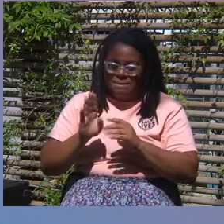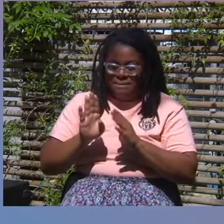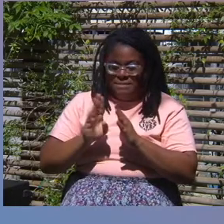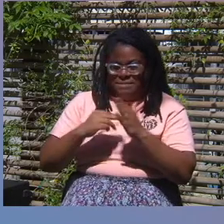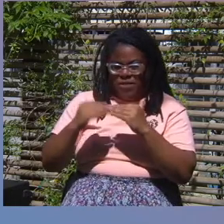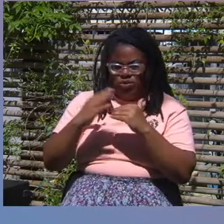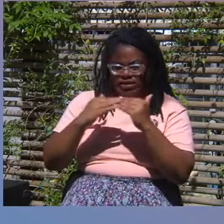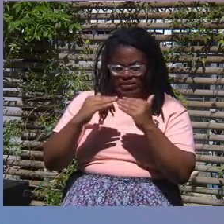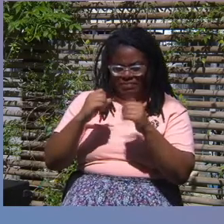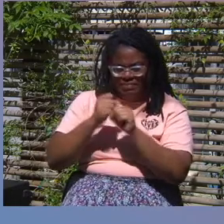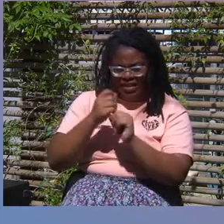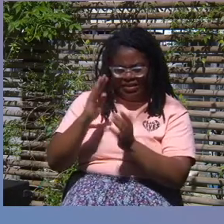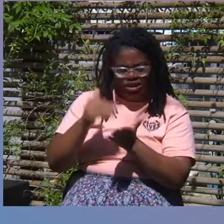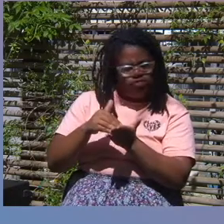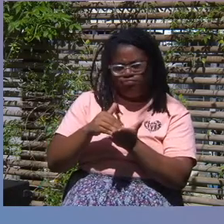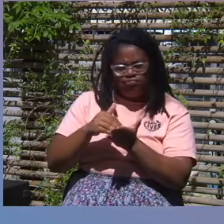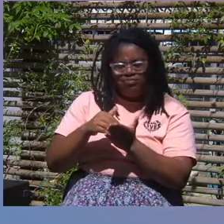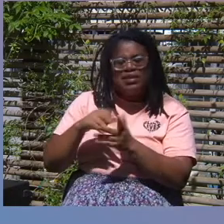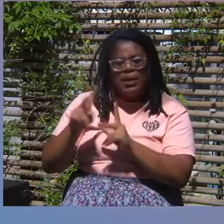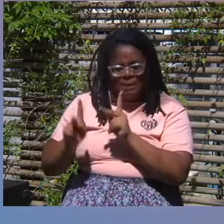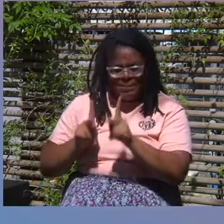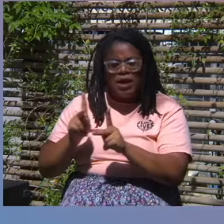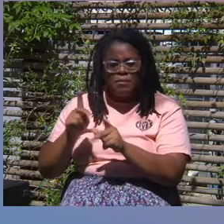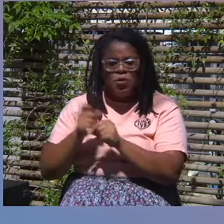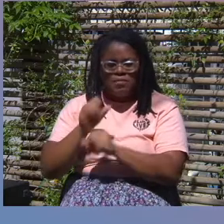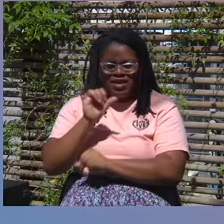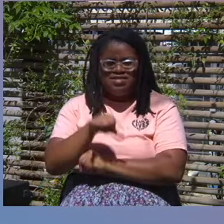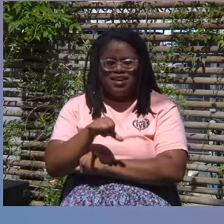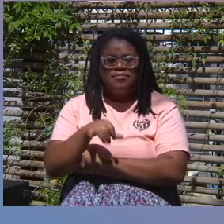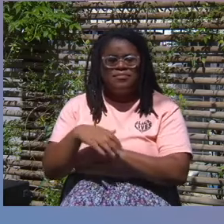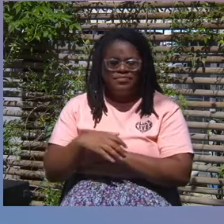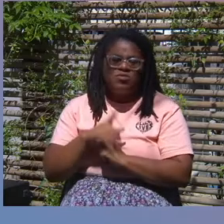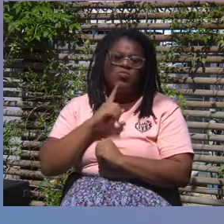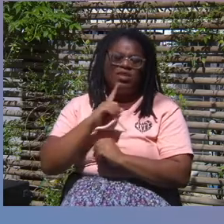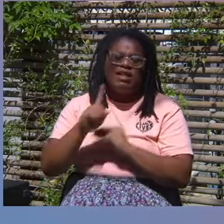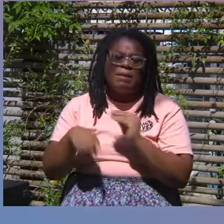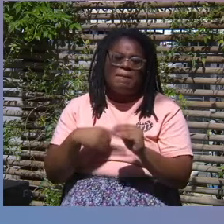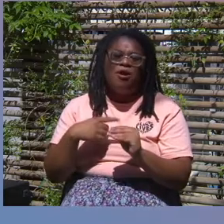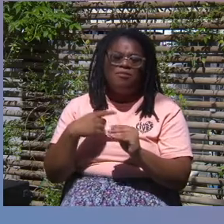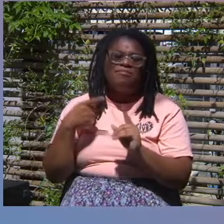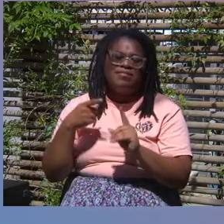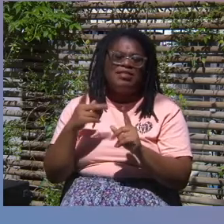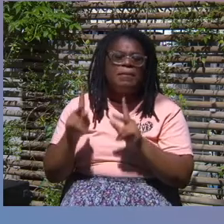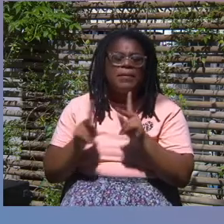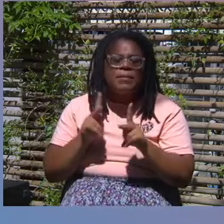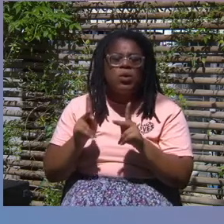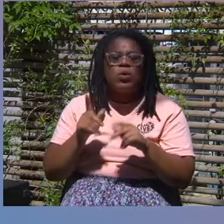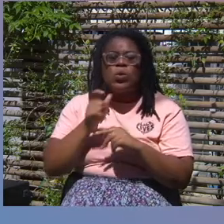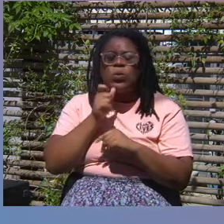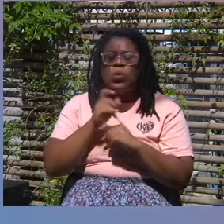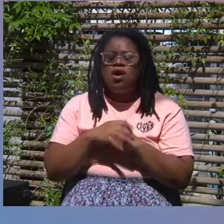a center, it's the people. So right now, it's about the people that are